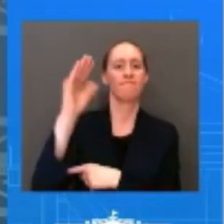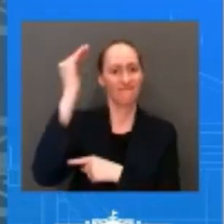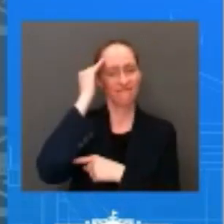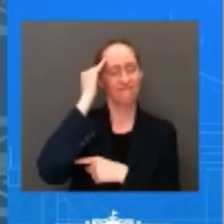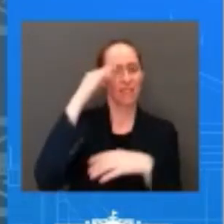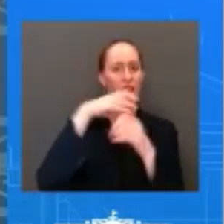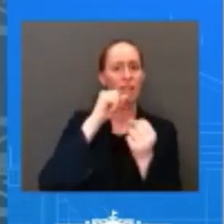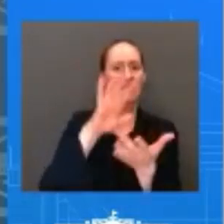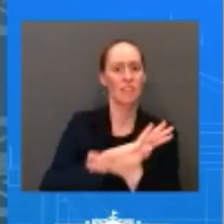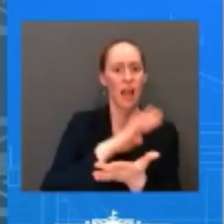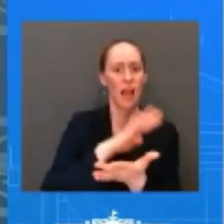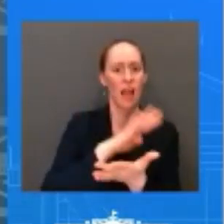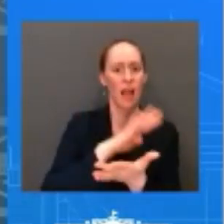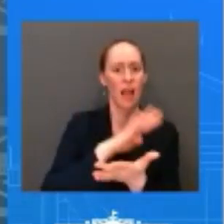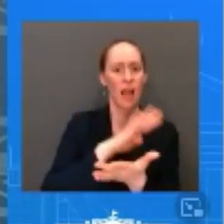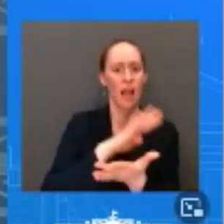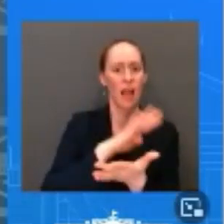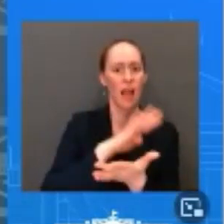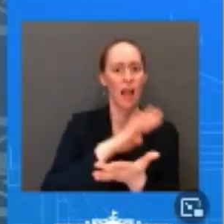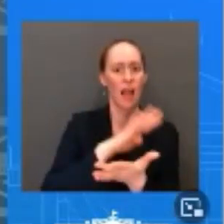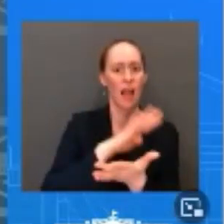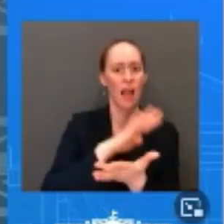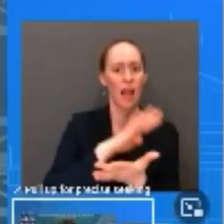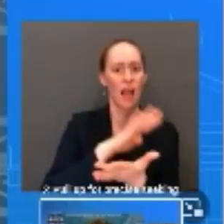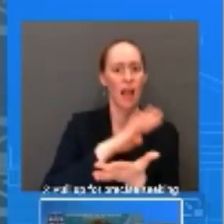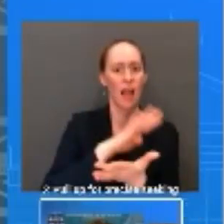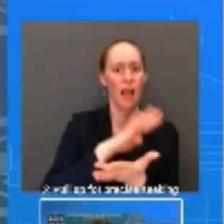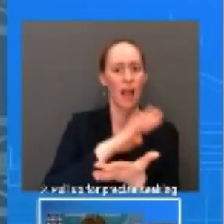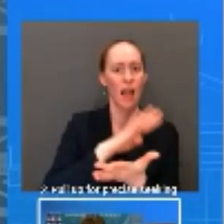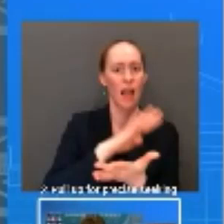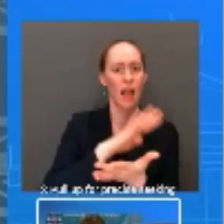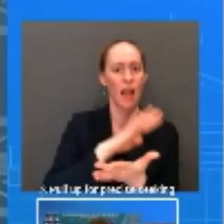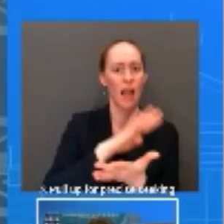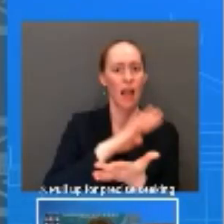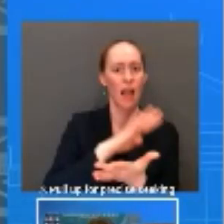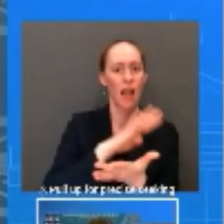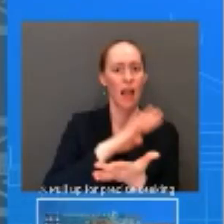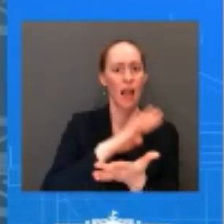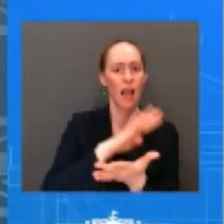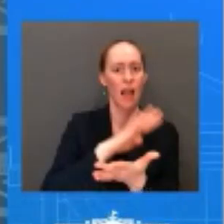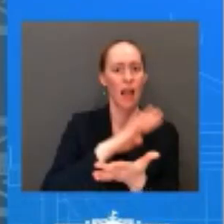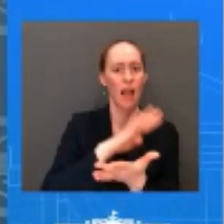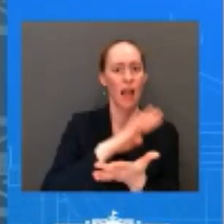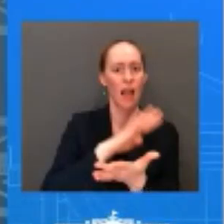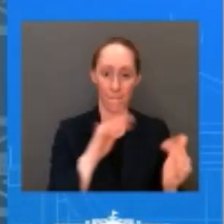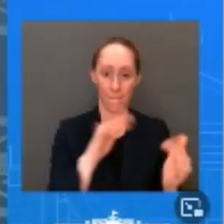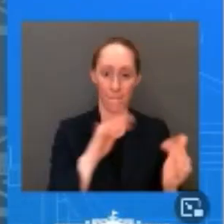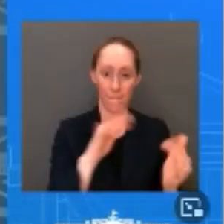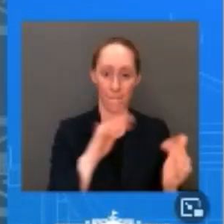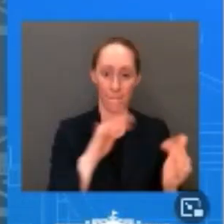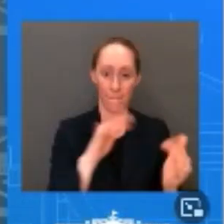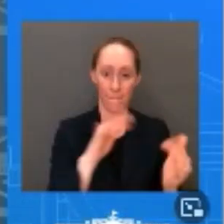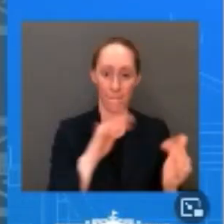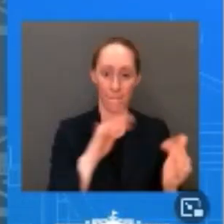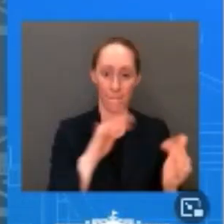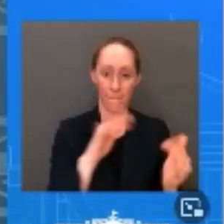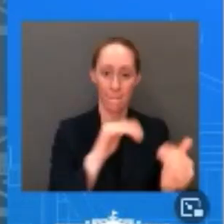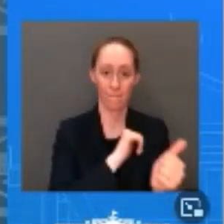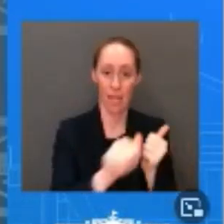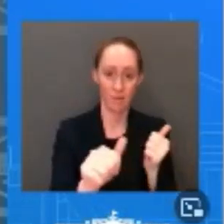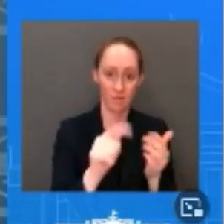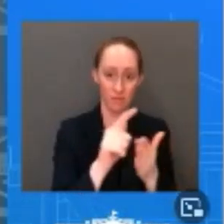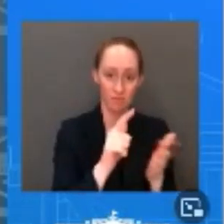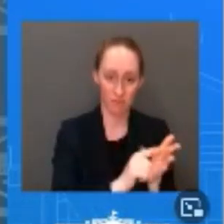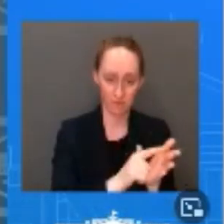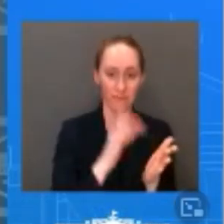did you use? Oh, so he asked, we got to do this whole thing. All right, hold on. Thank you,